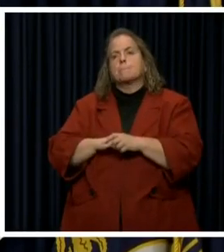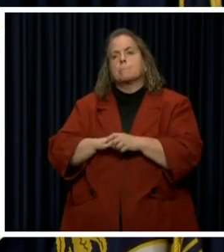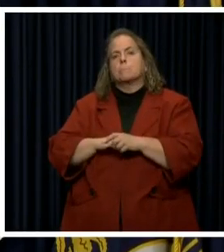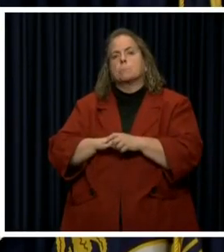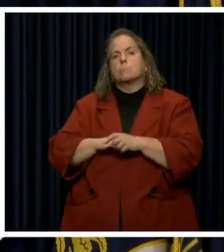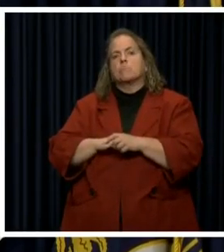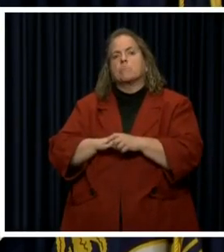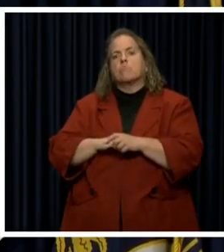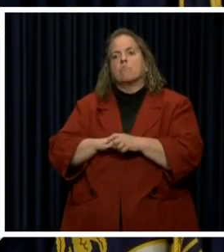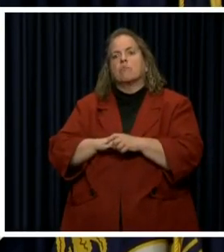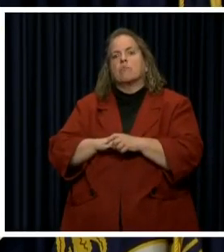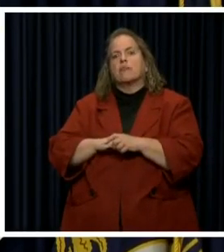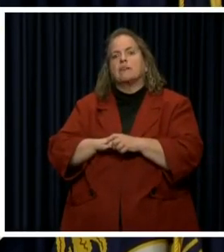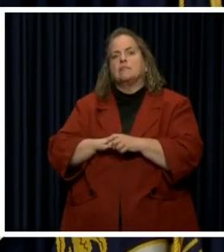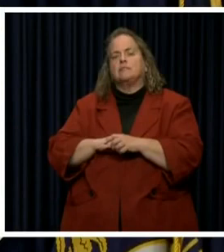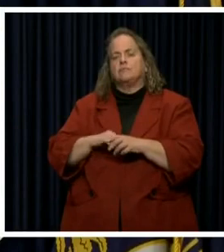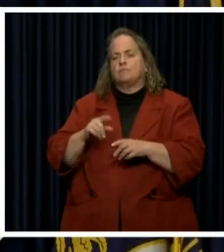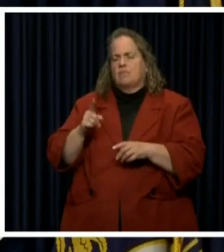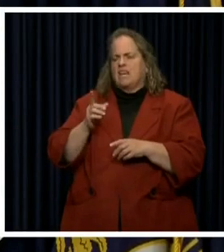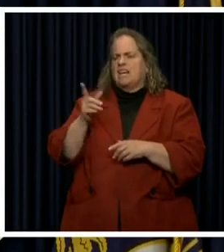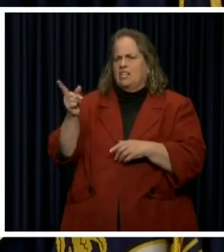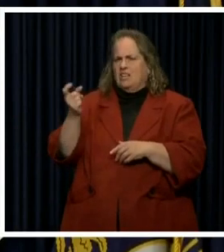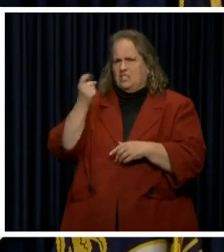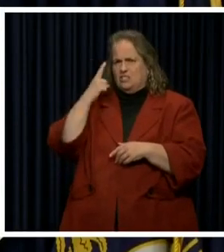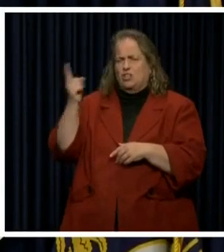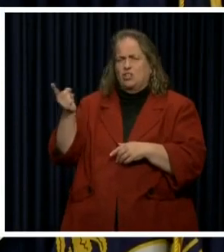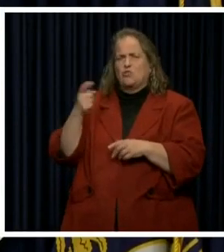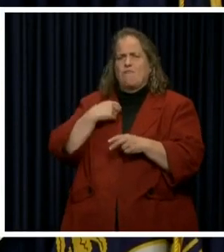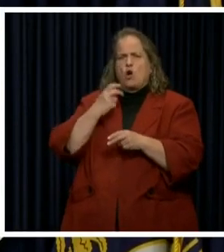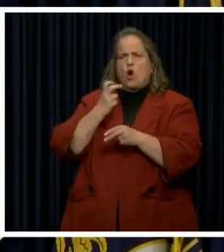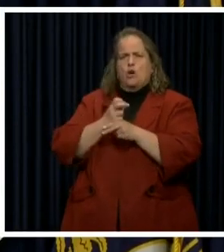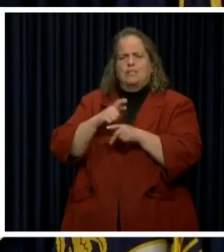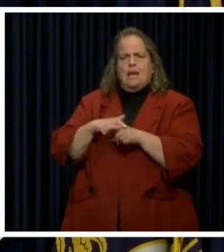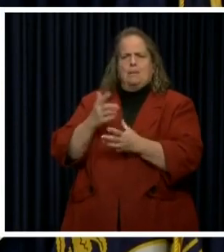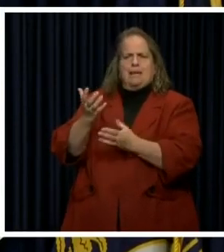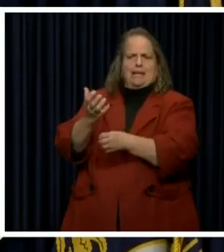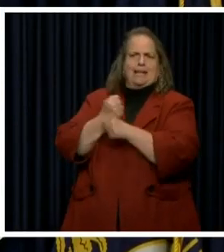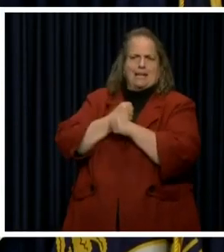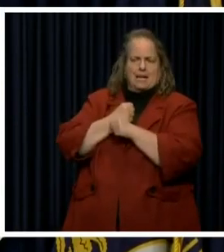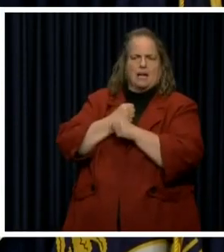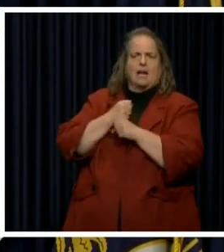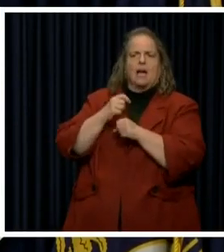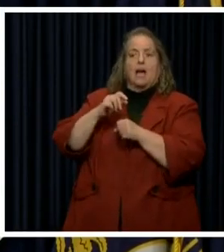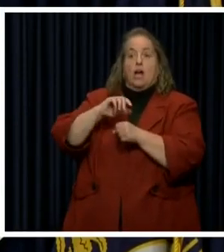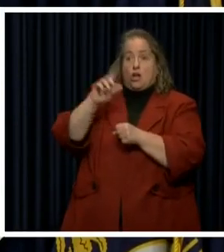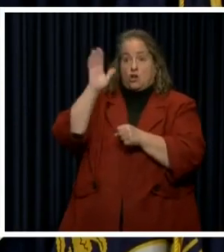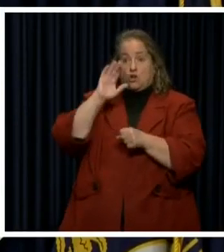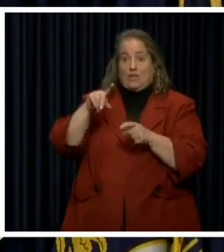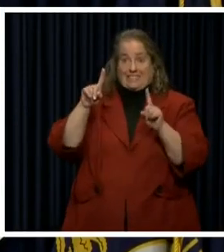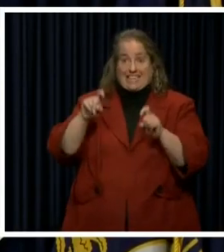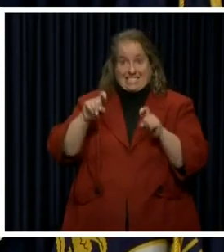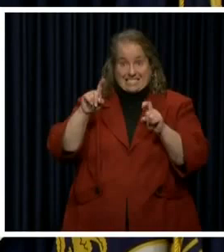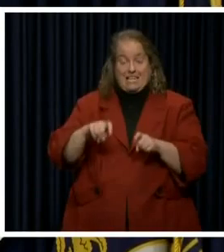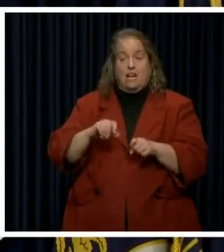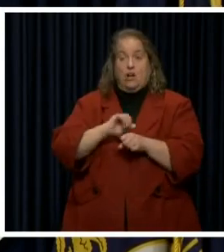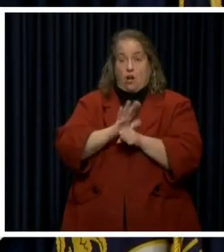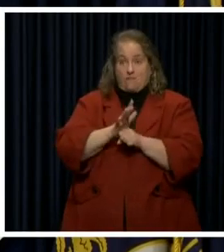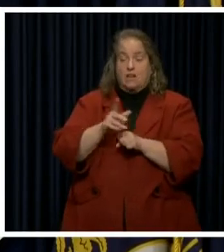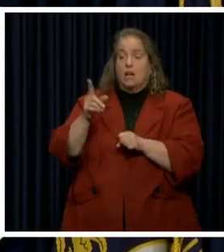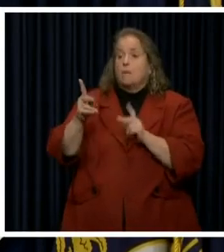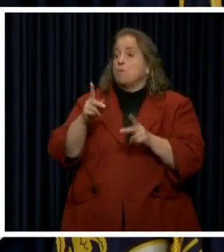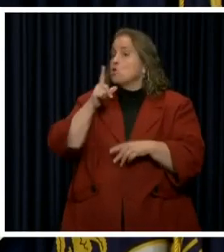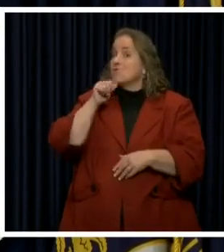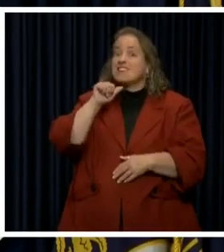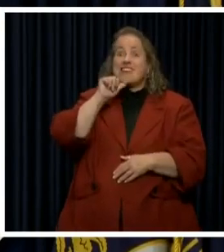test results back by Yes. companies at the state. Are you any closer to getting those results back, and what's the holdup with, labs? We are